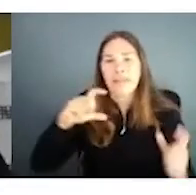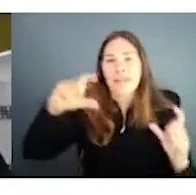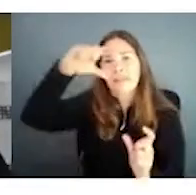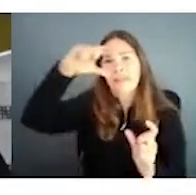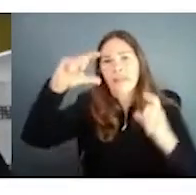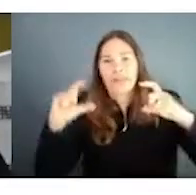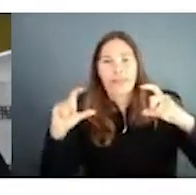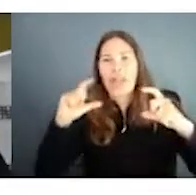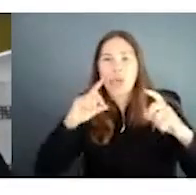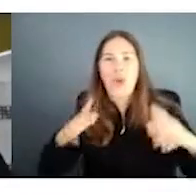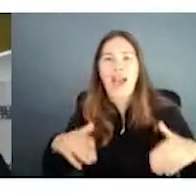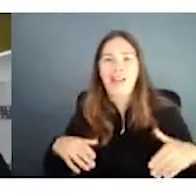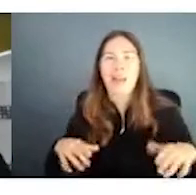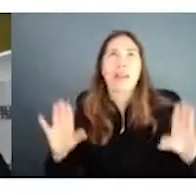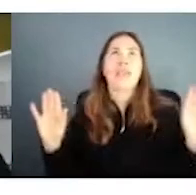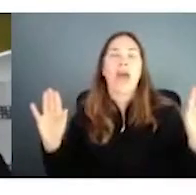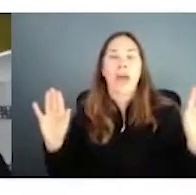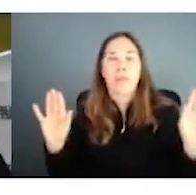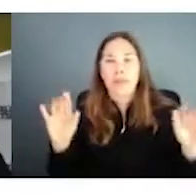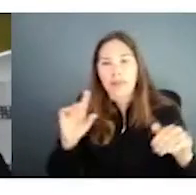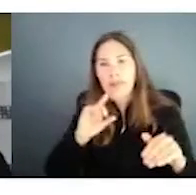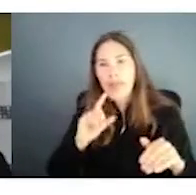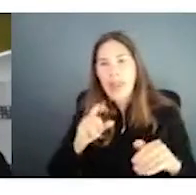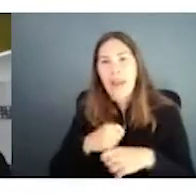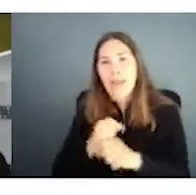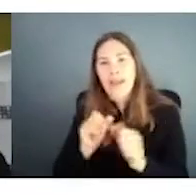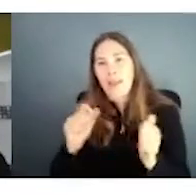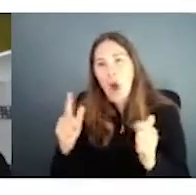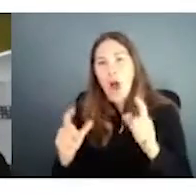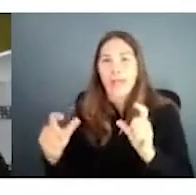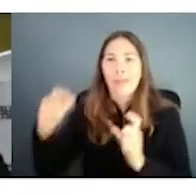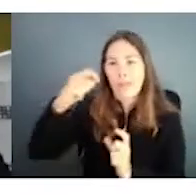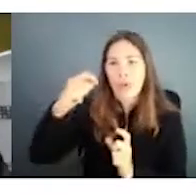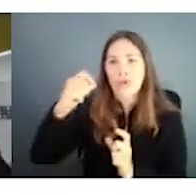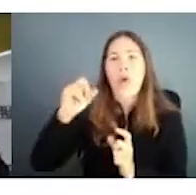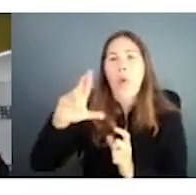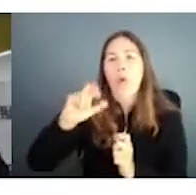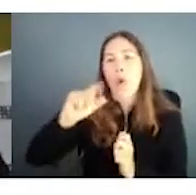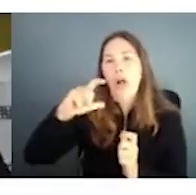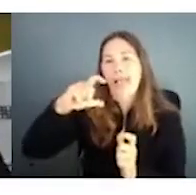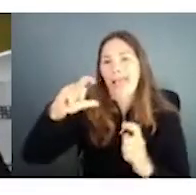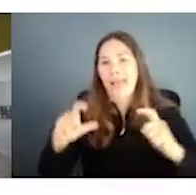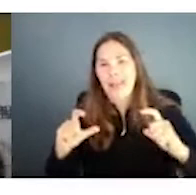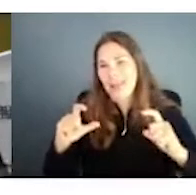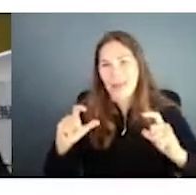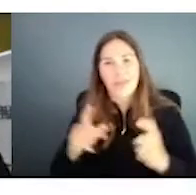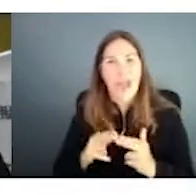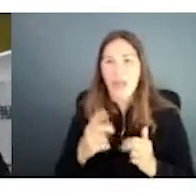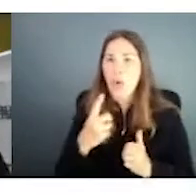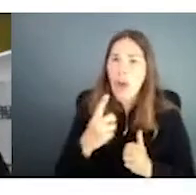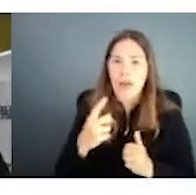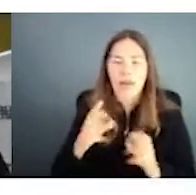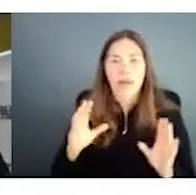fight and just ask them to either make them all portrait or all landscape. And if they're portrait, I just put the spin on